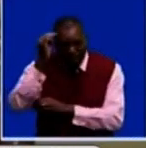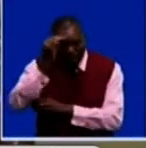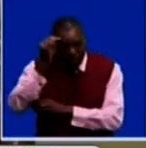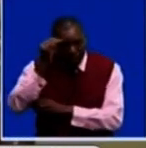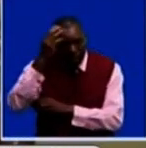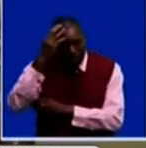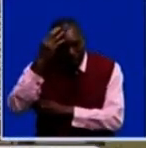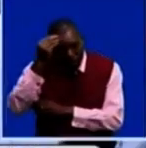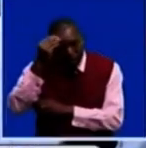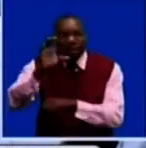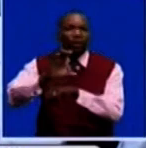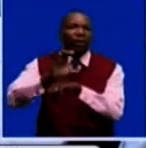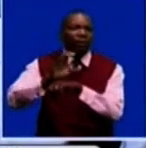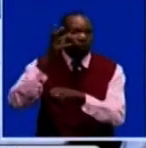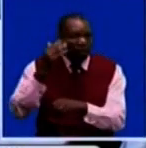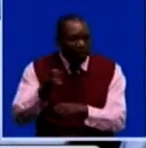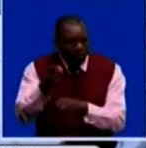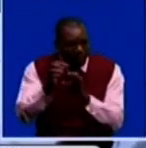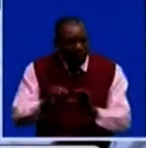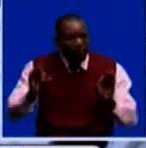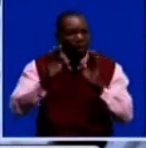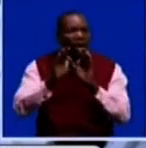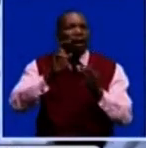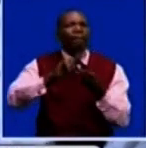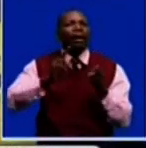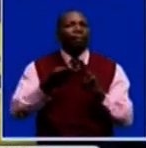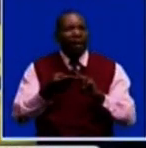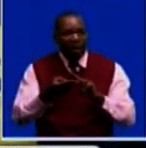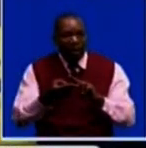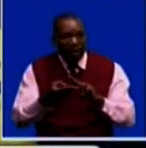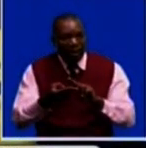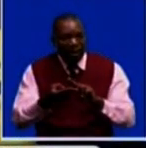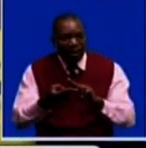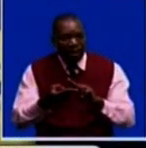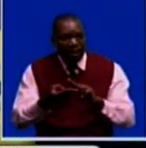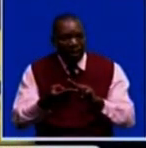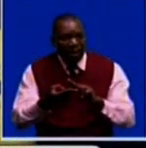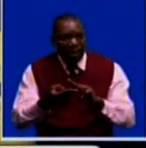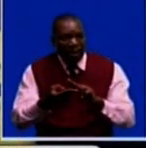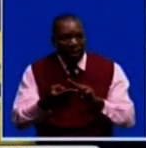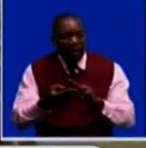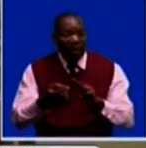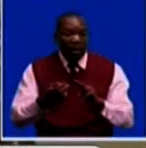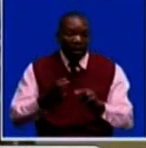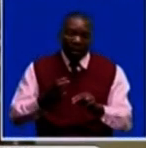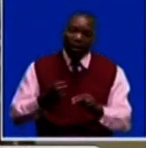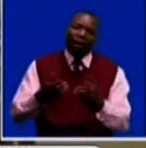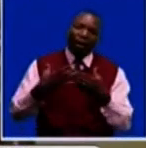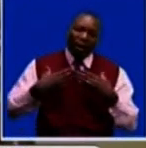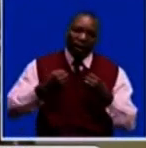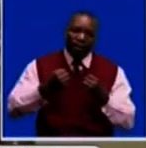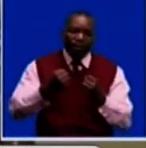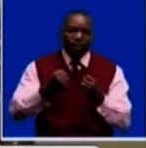recognize the church as an important partner in our quest for a